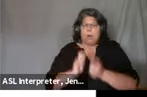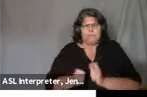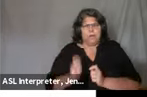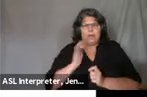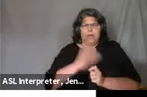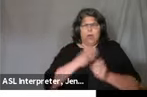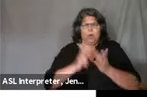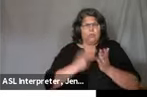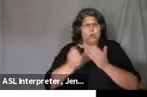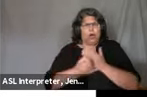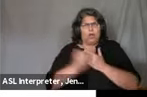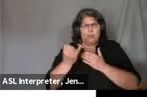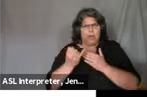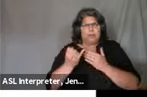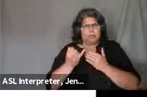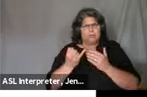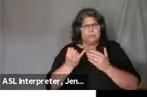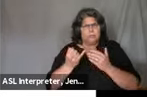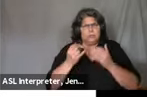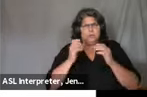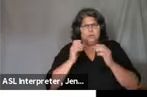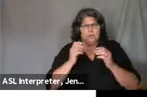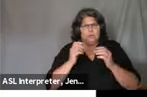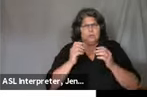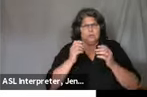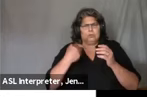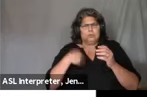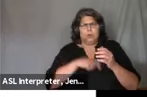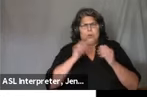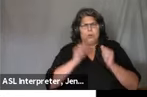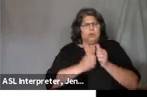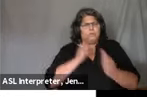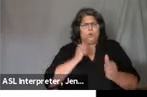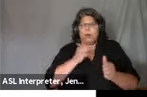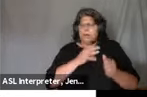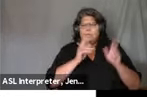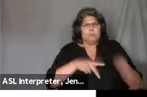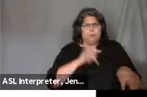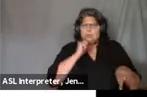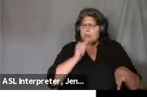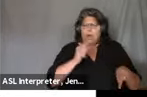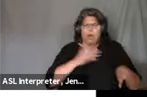could avoid take when we didn't have a willing seller.